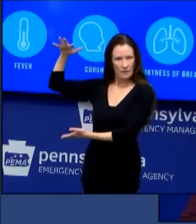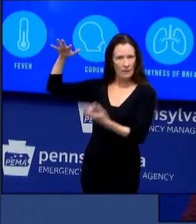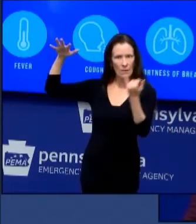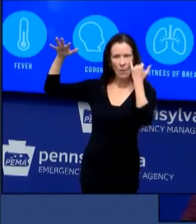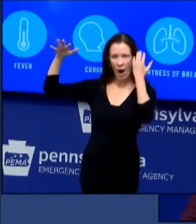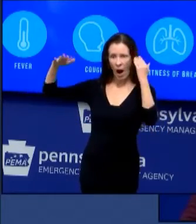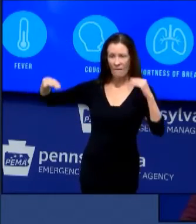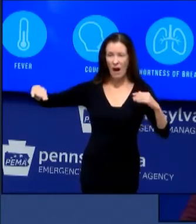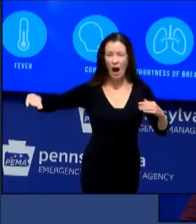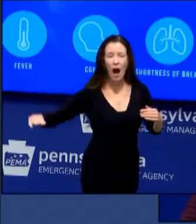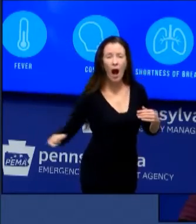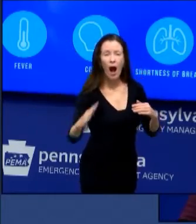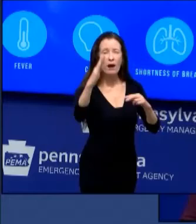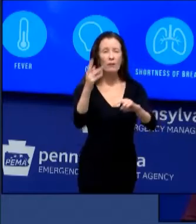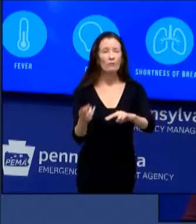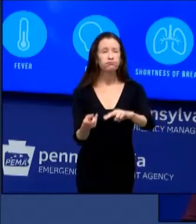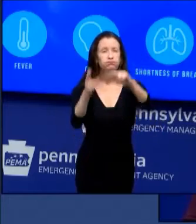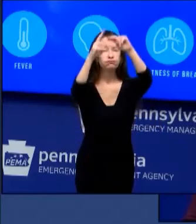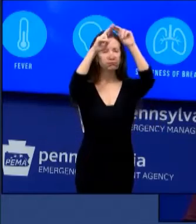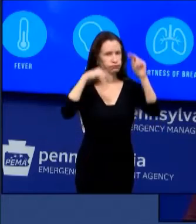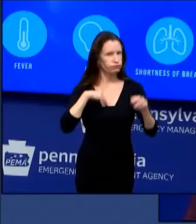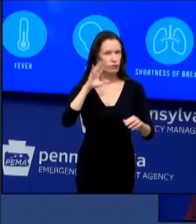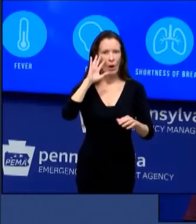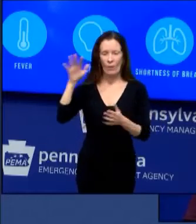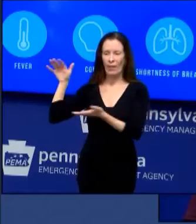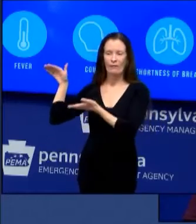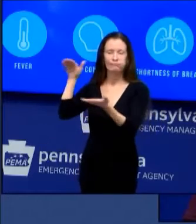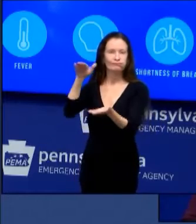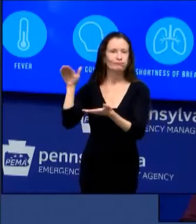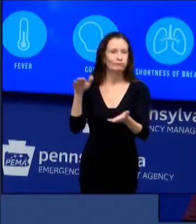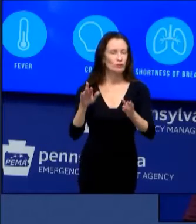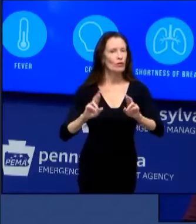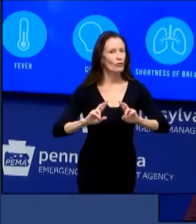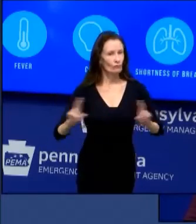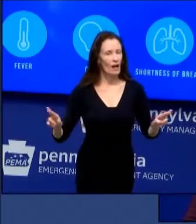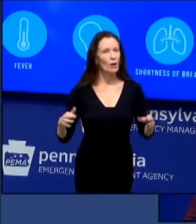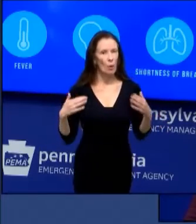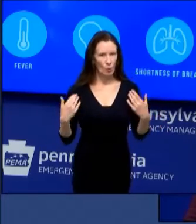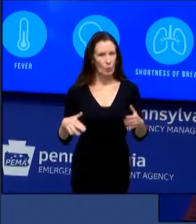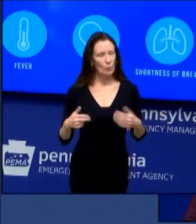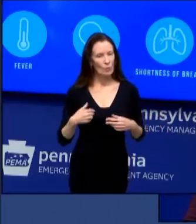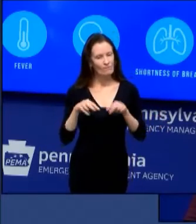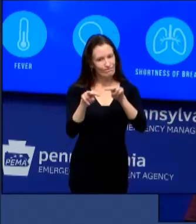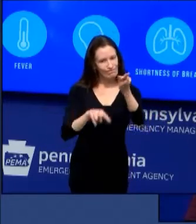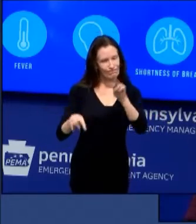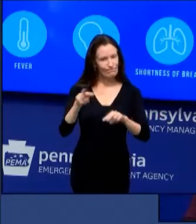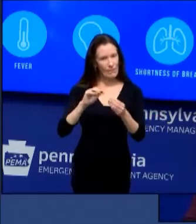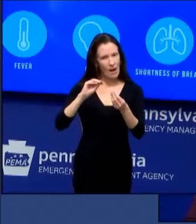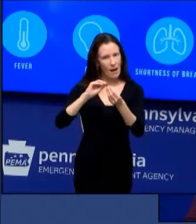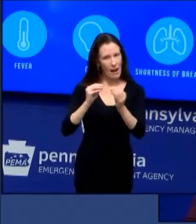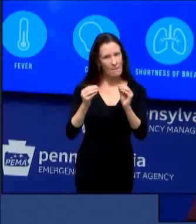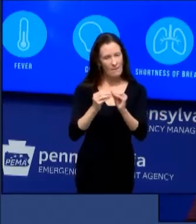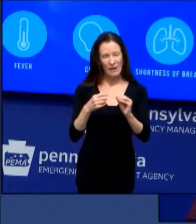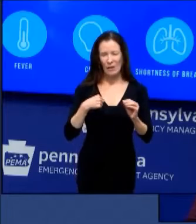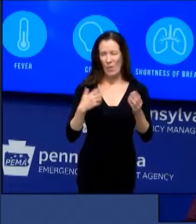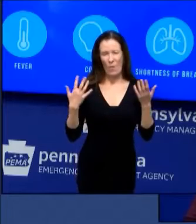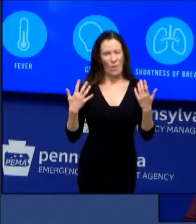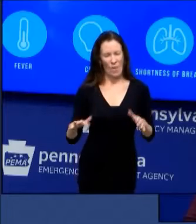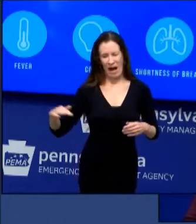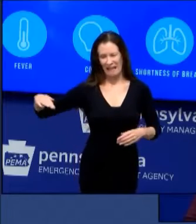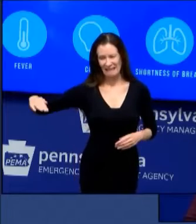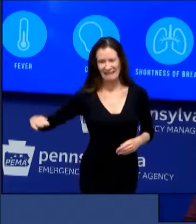is to limit that surge as much as possible. And the most important way to do that is through the social